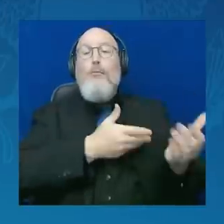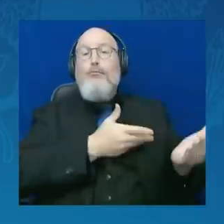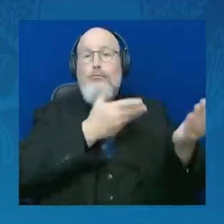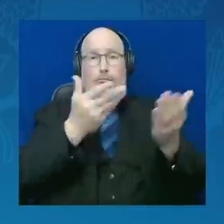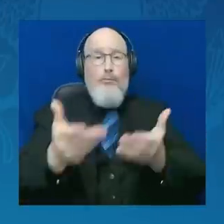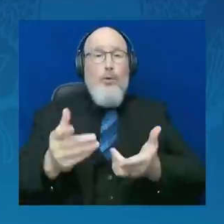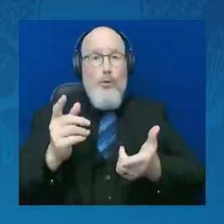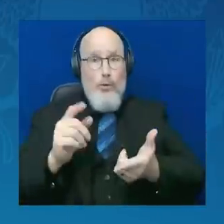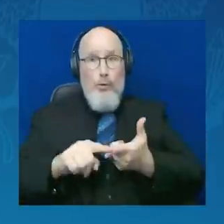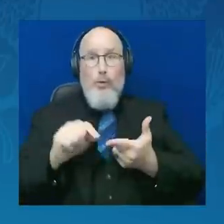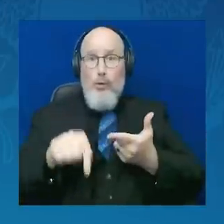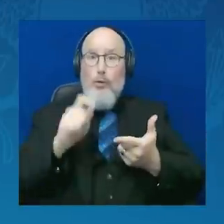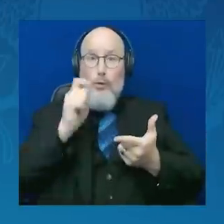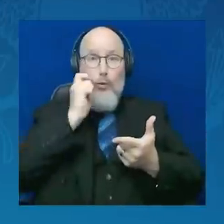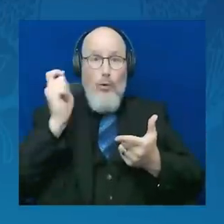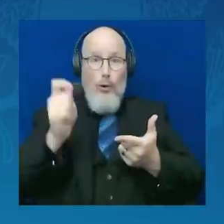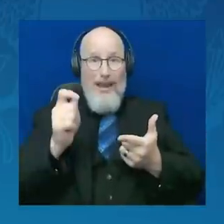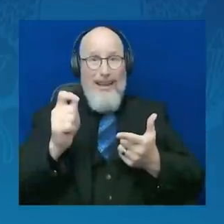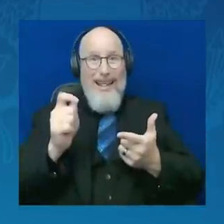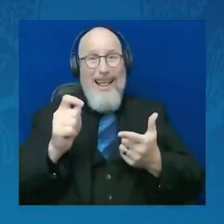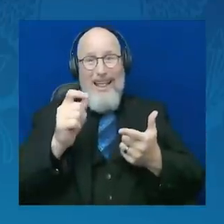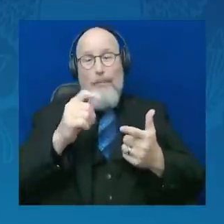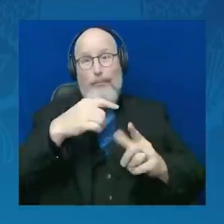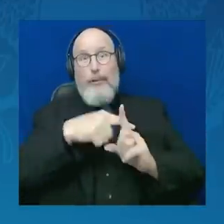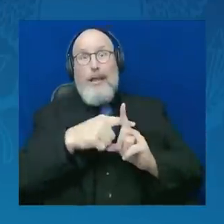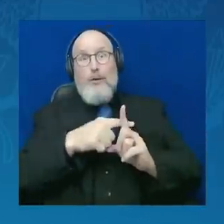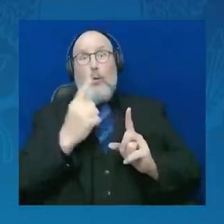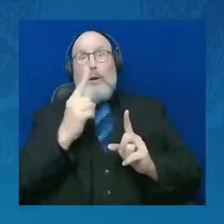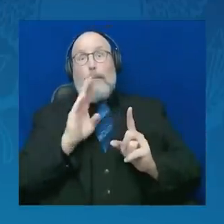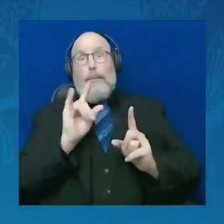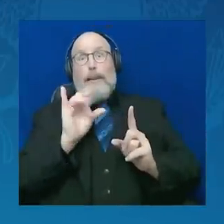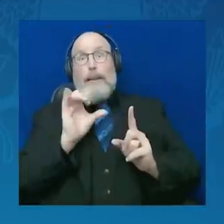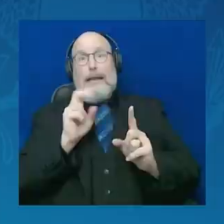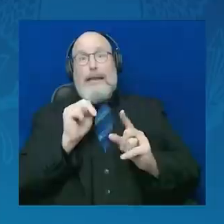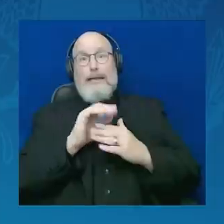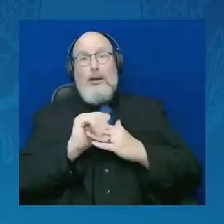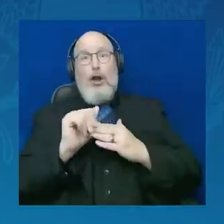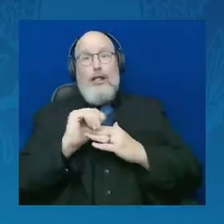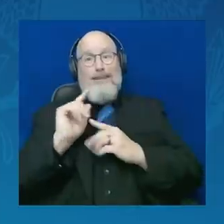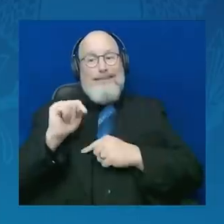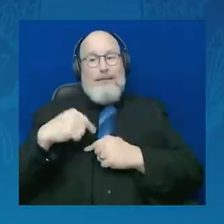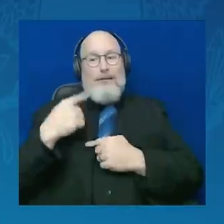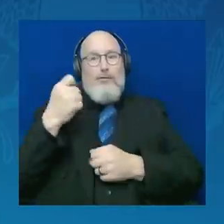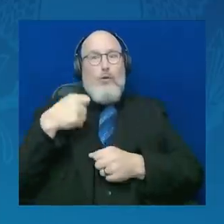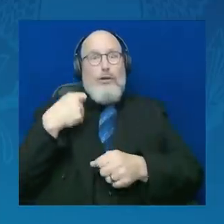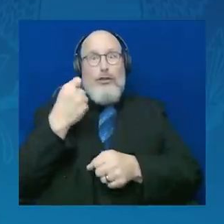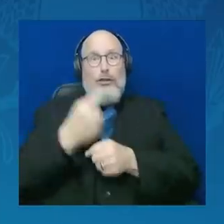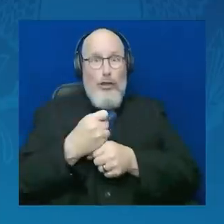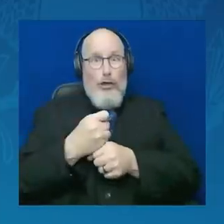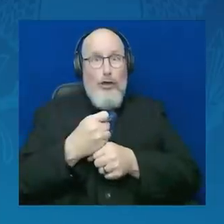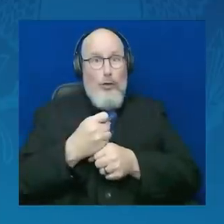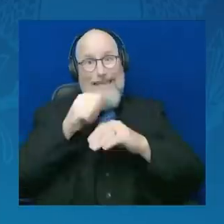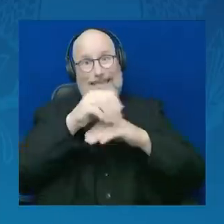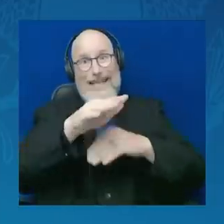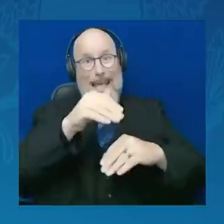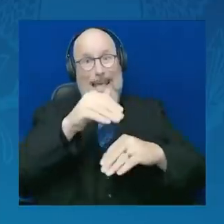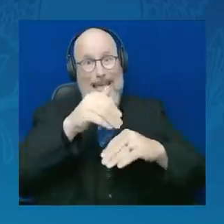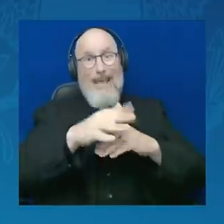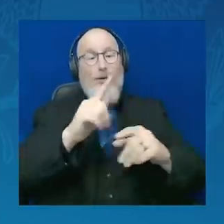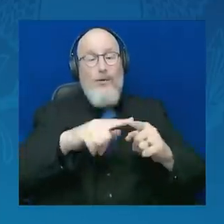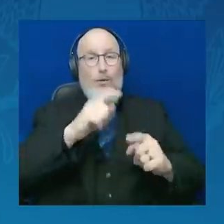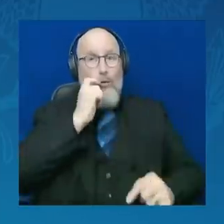the $1 billion in just the past year that we have sent to Ukraine. I can tell you that